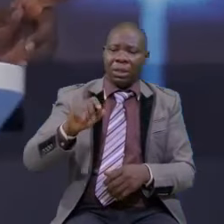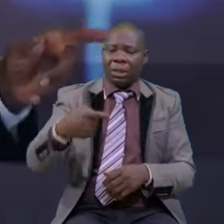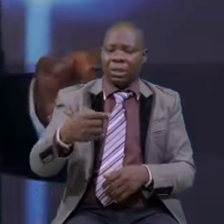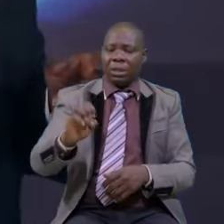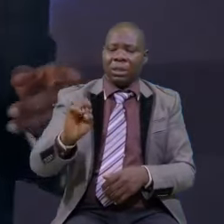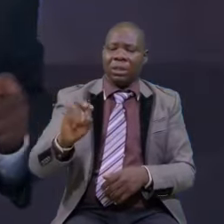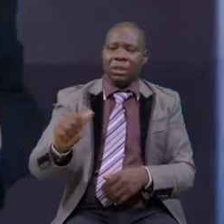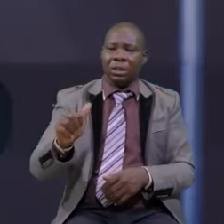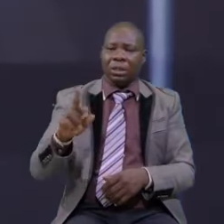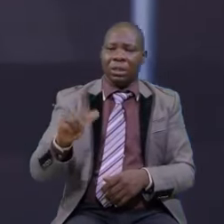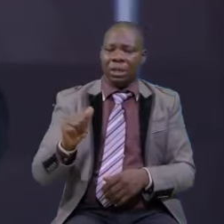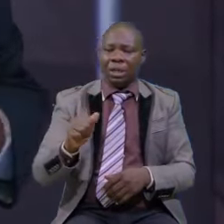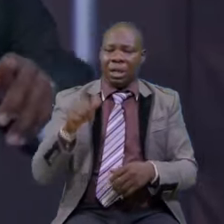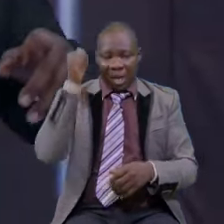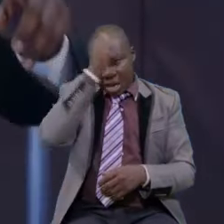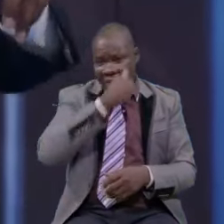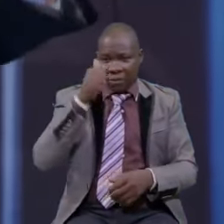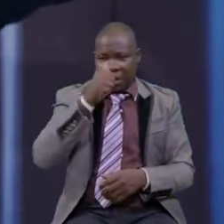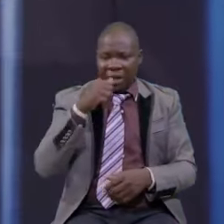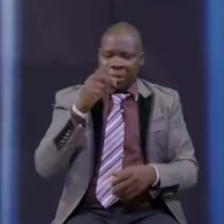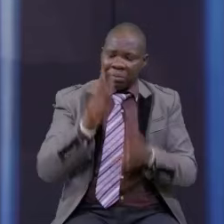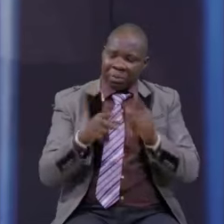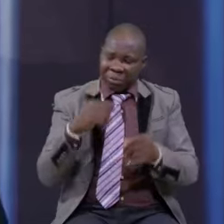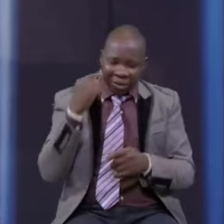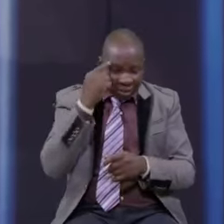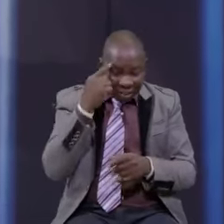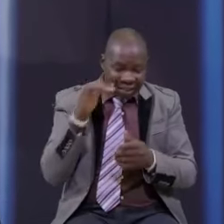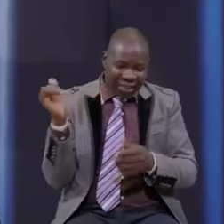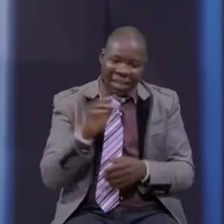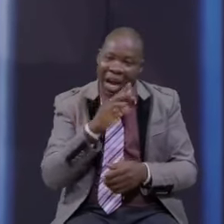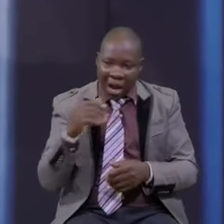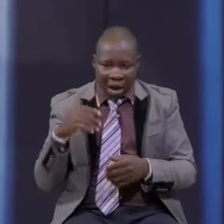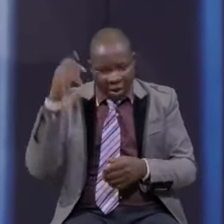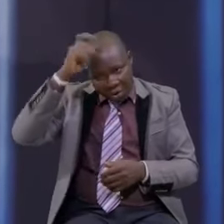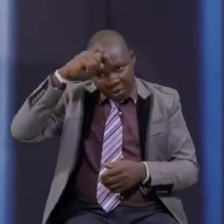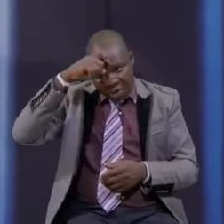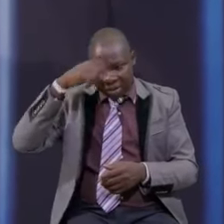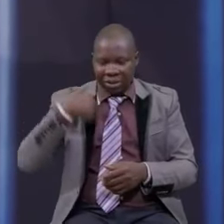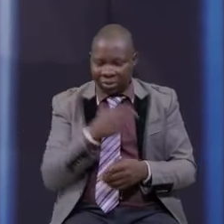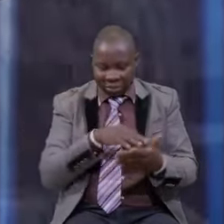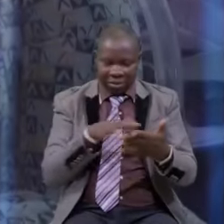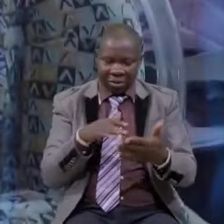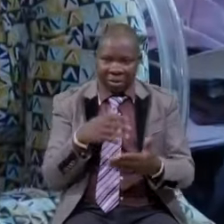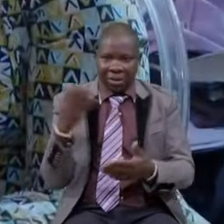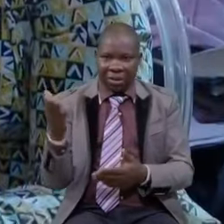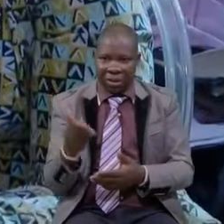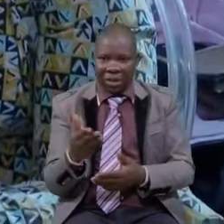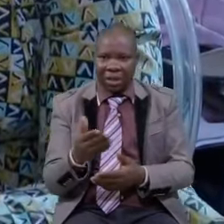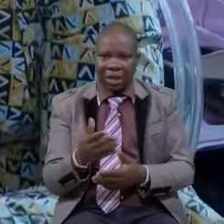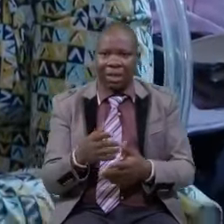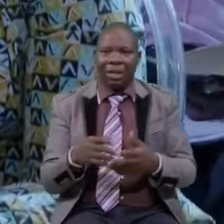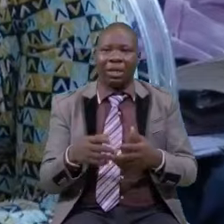those people, they think they are wise, and we study their media,